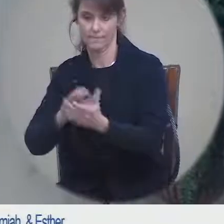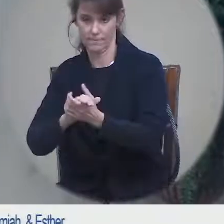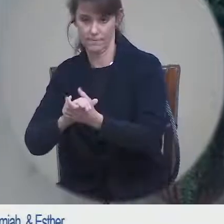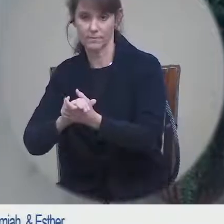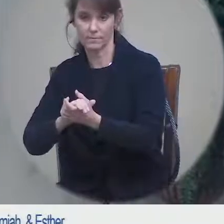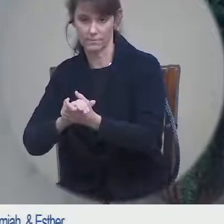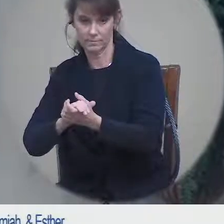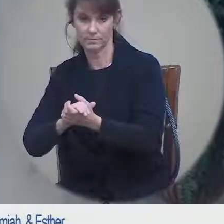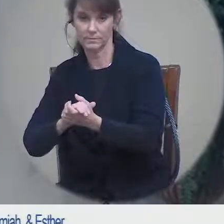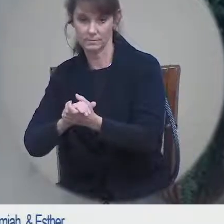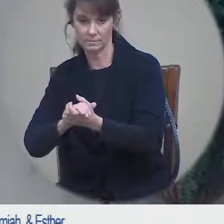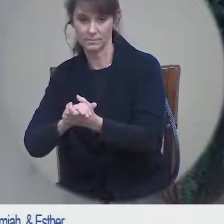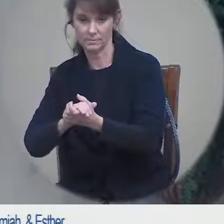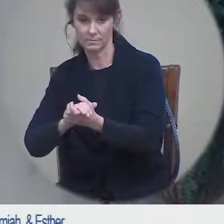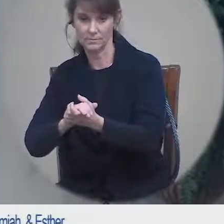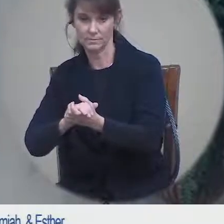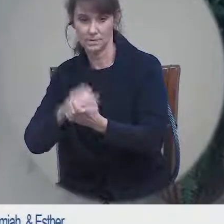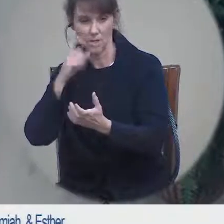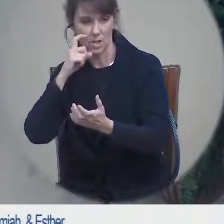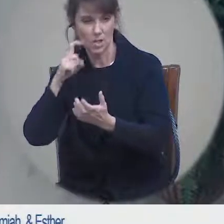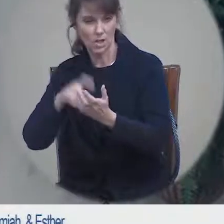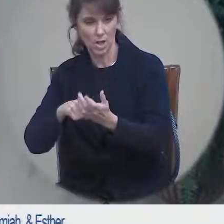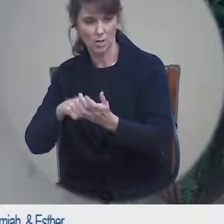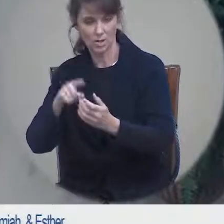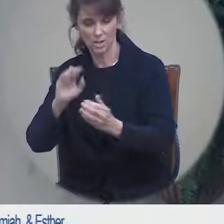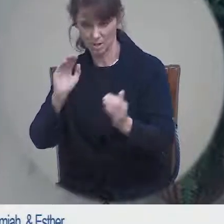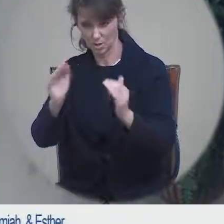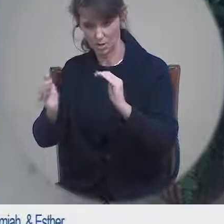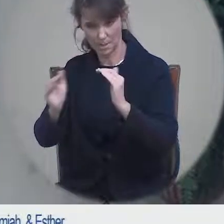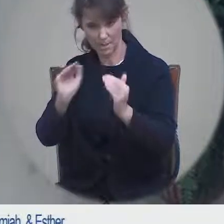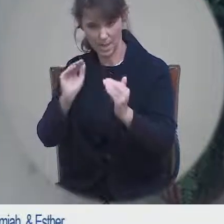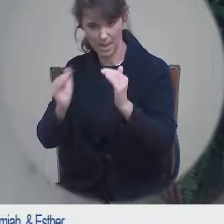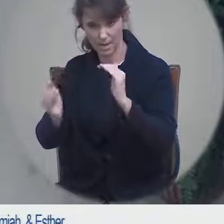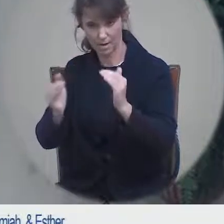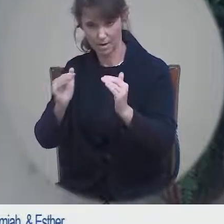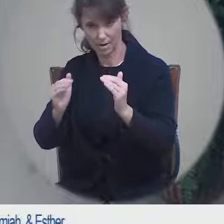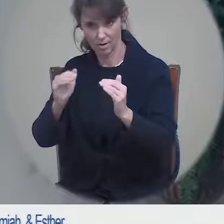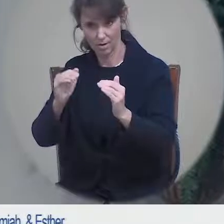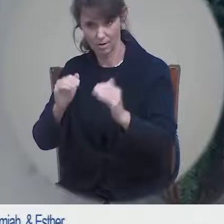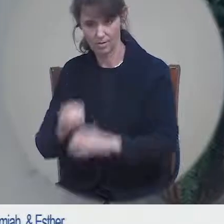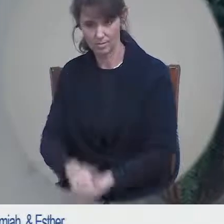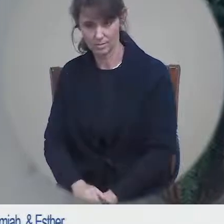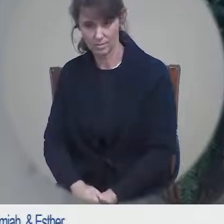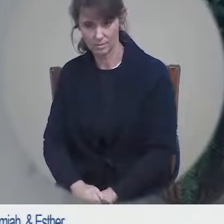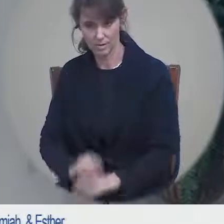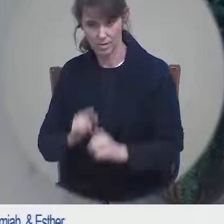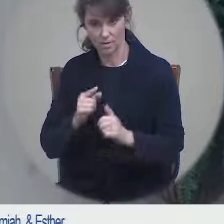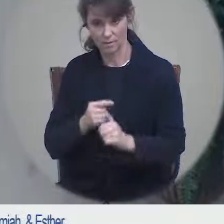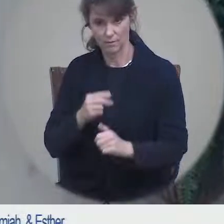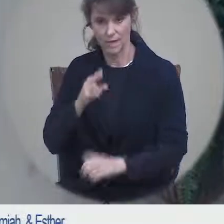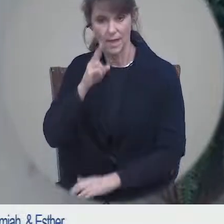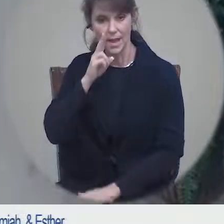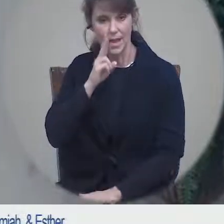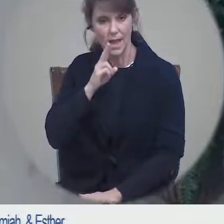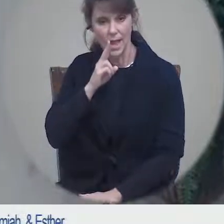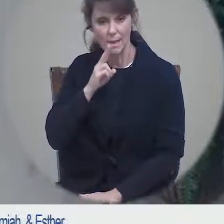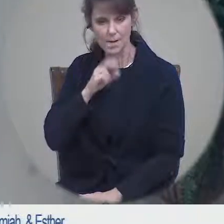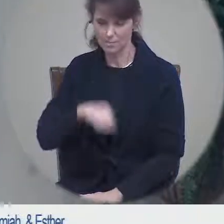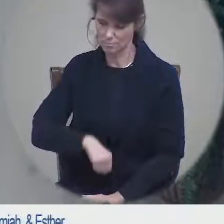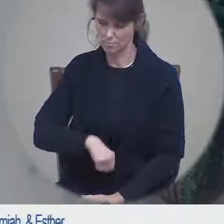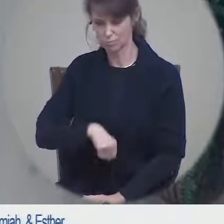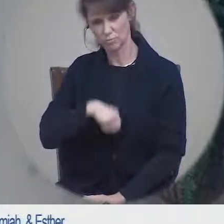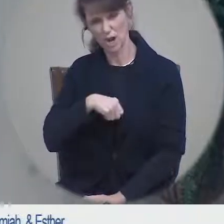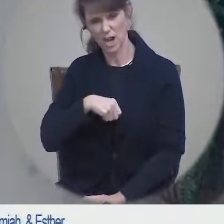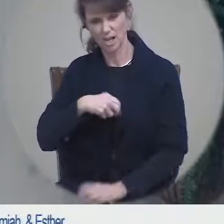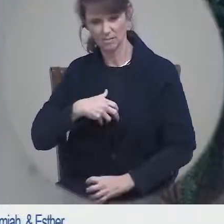wonder as we look at that, just those two comparisons. At the time, Haman was so incensed and full of pride and